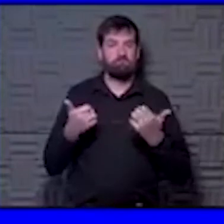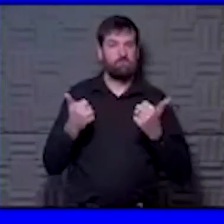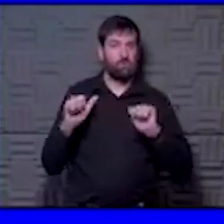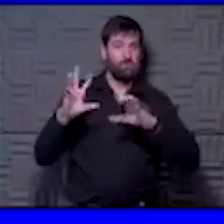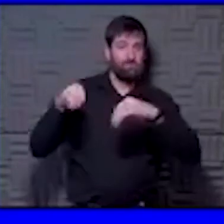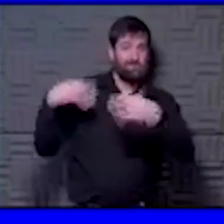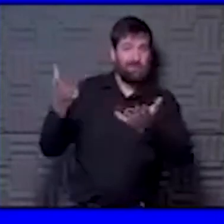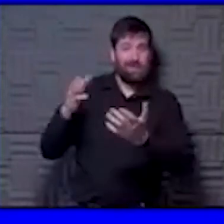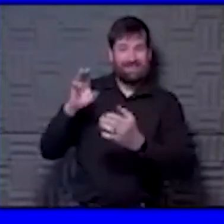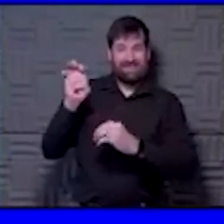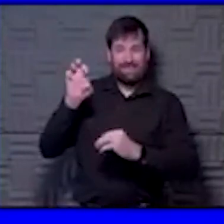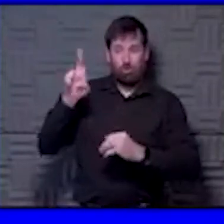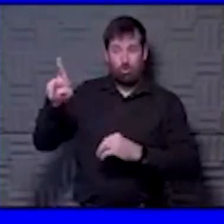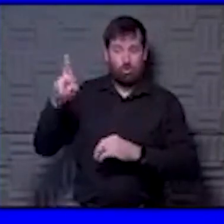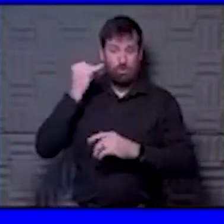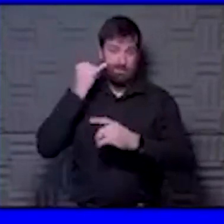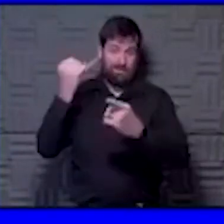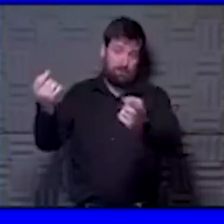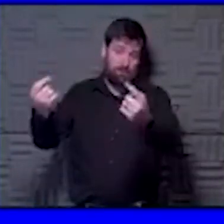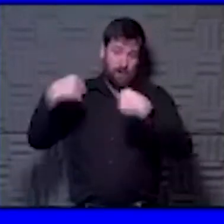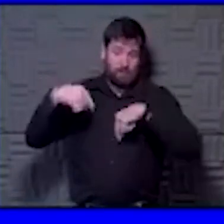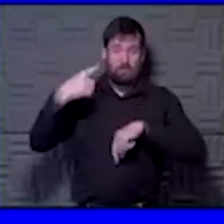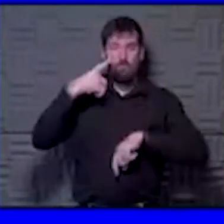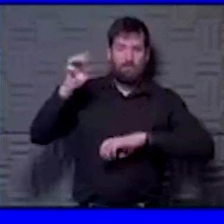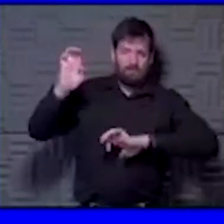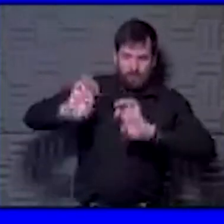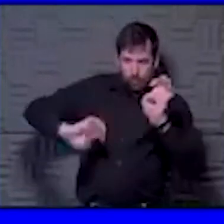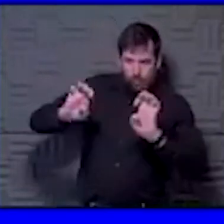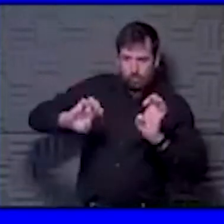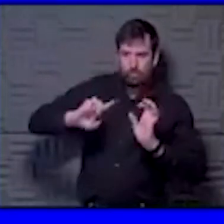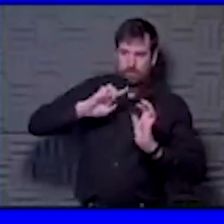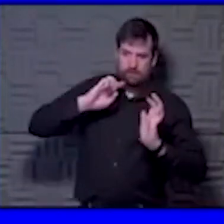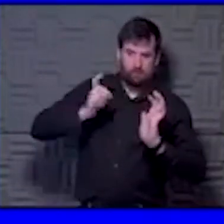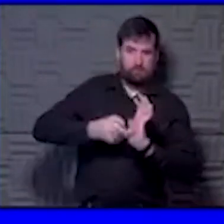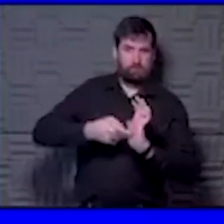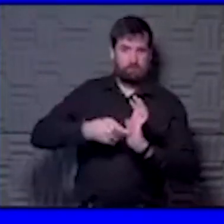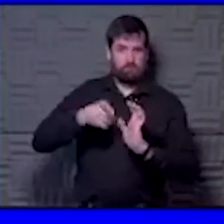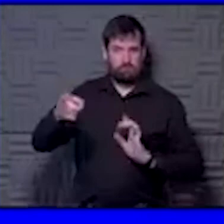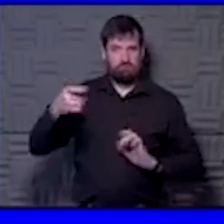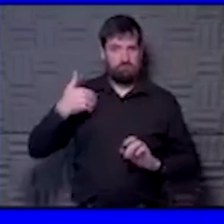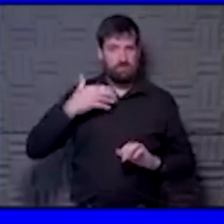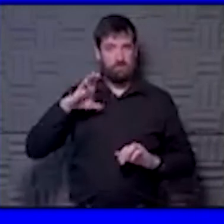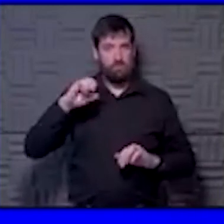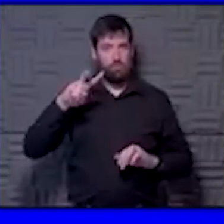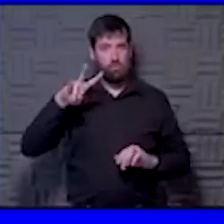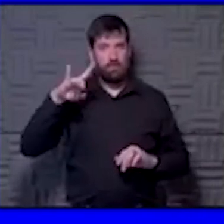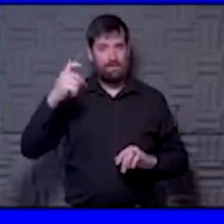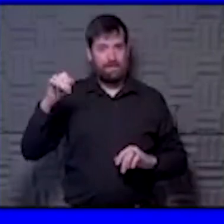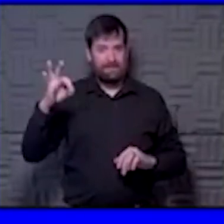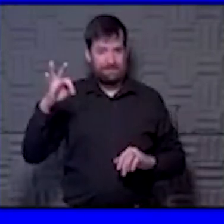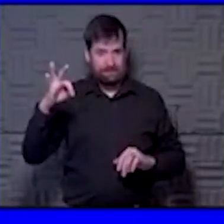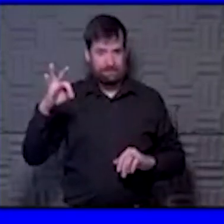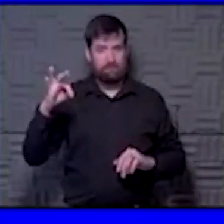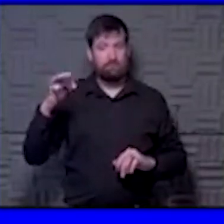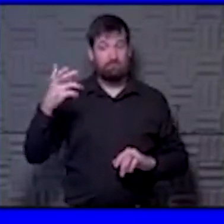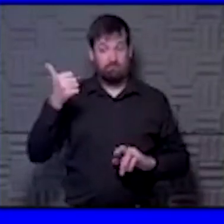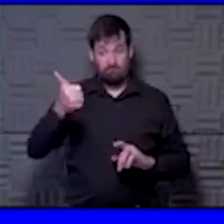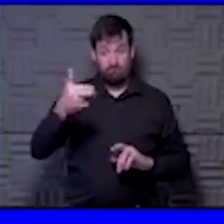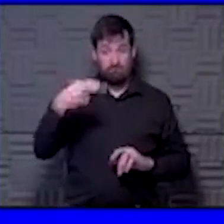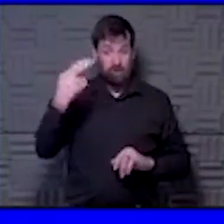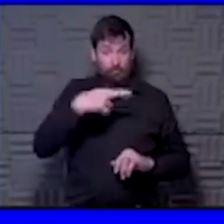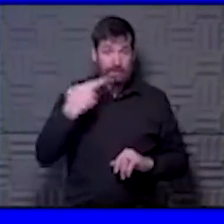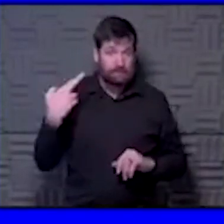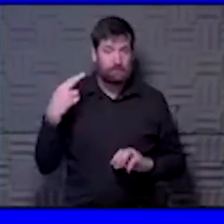emergency department. So if you come in for an evaluation and you're found to have COVID-19 and you're in that high-risk category, it